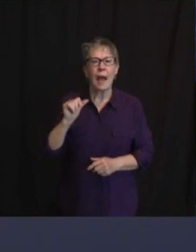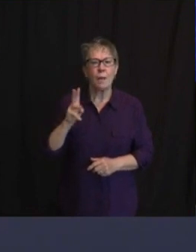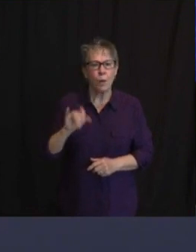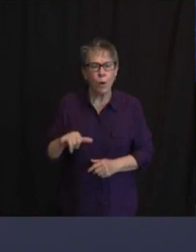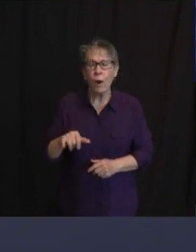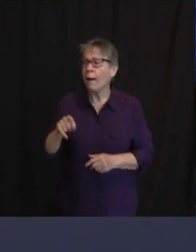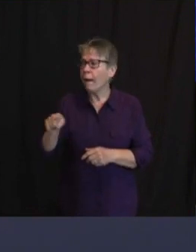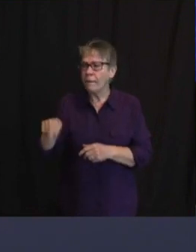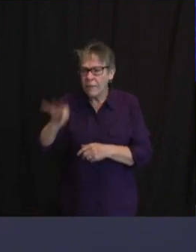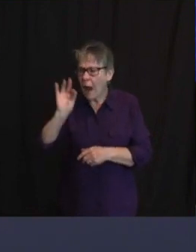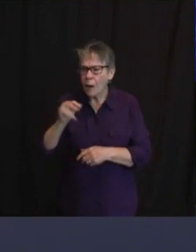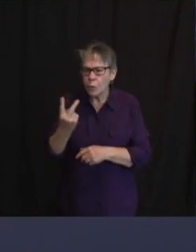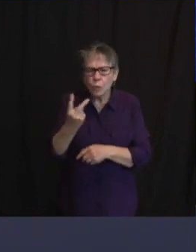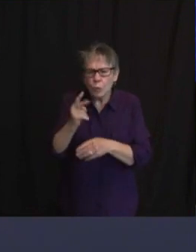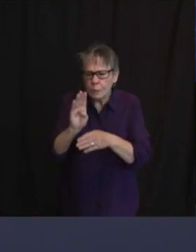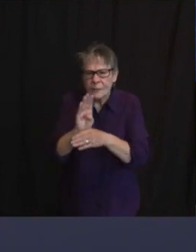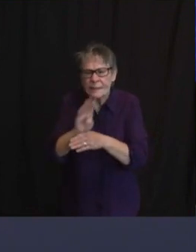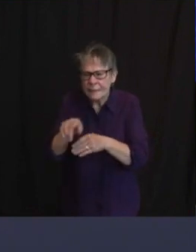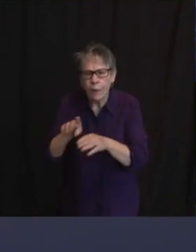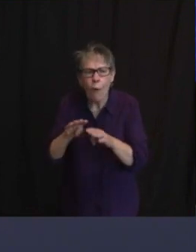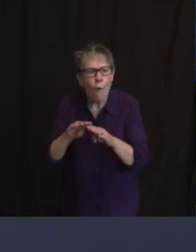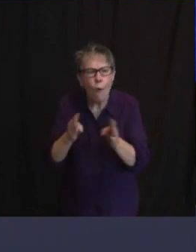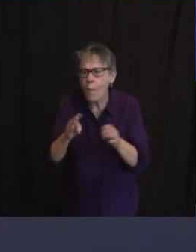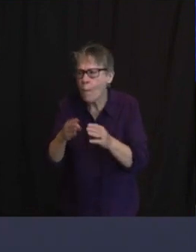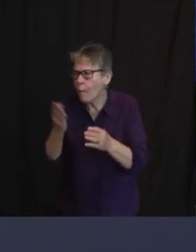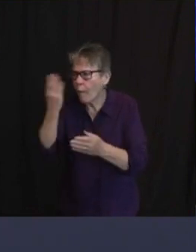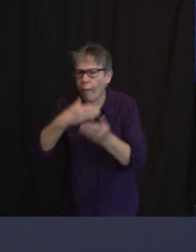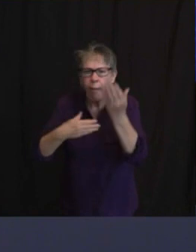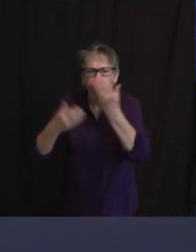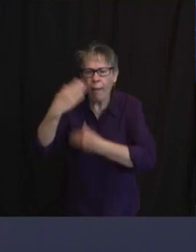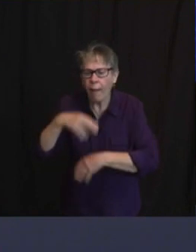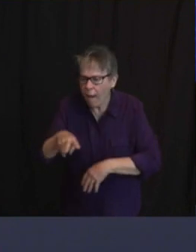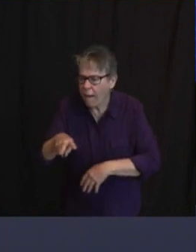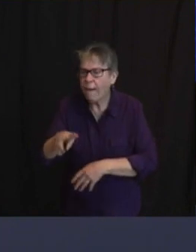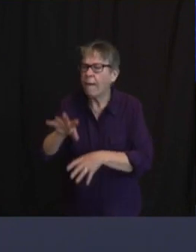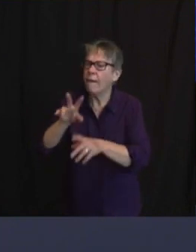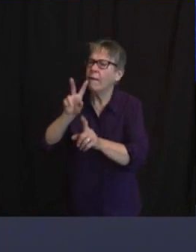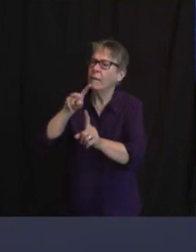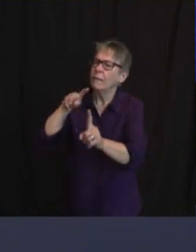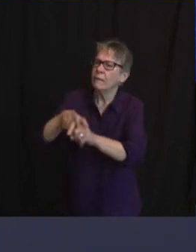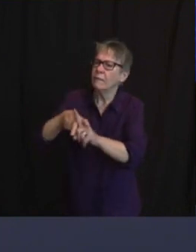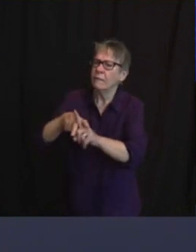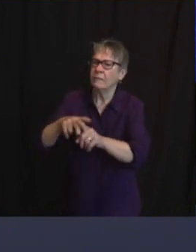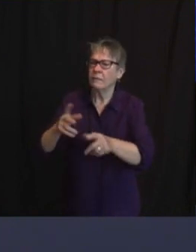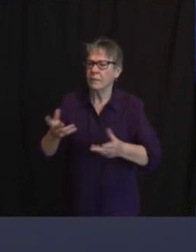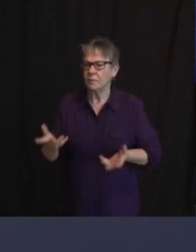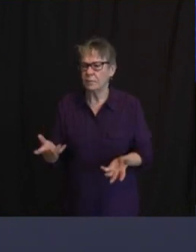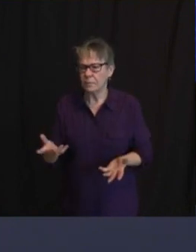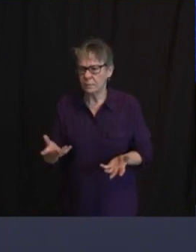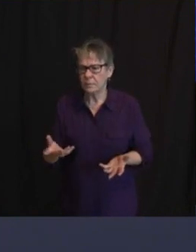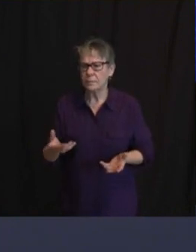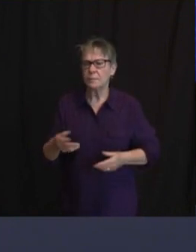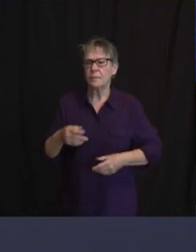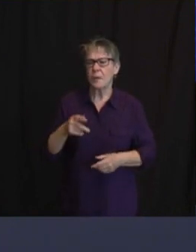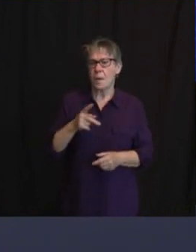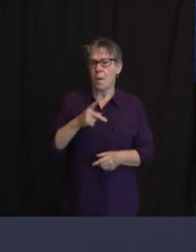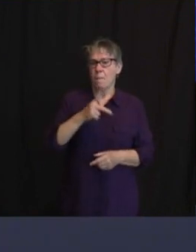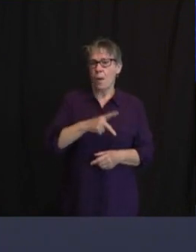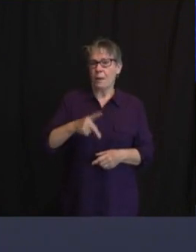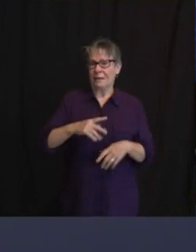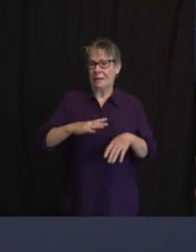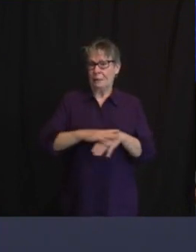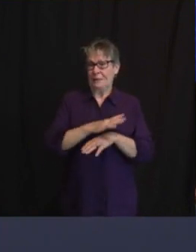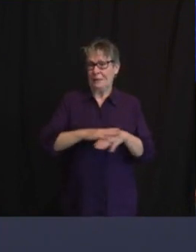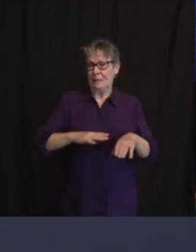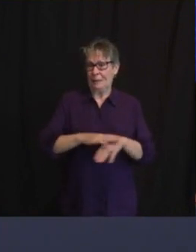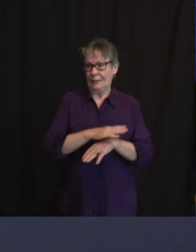cited EO violation for having his business open. Point Pleasant individual was cited for allowing the